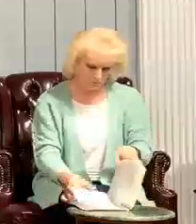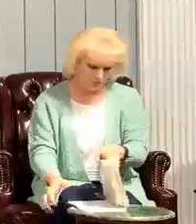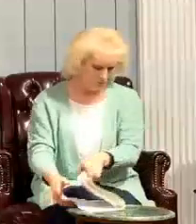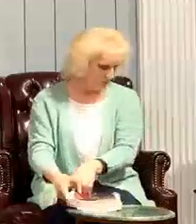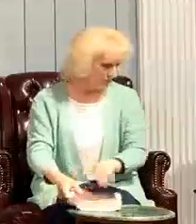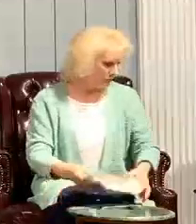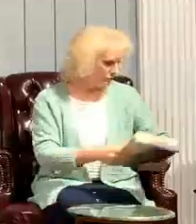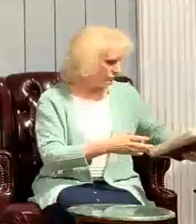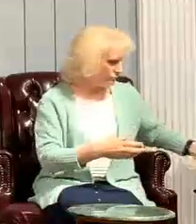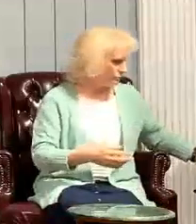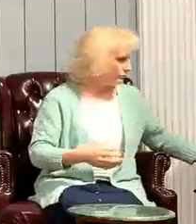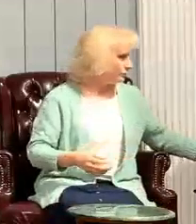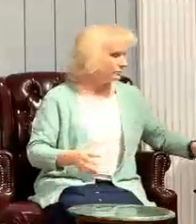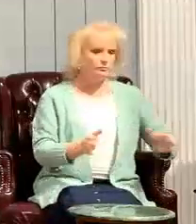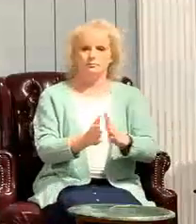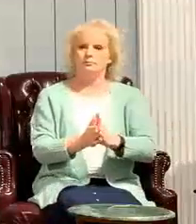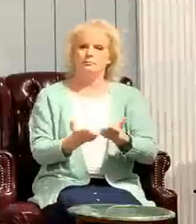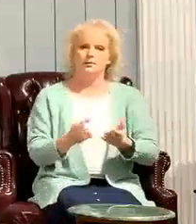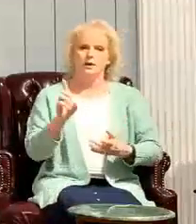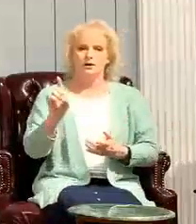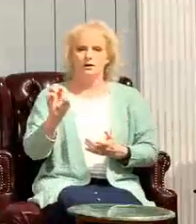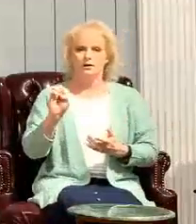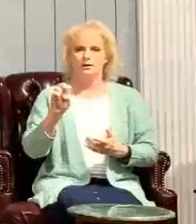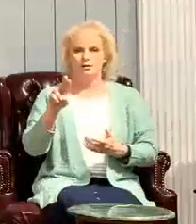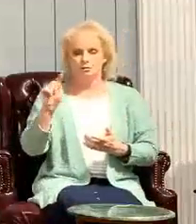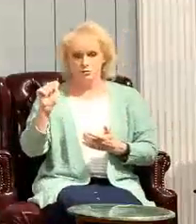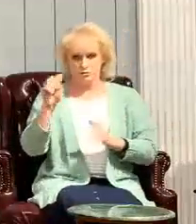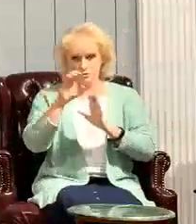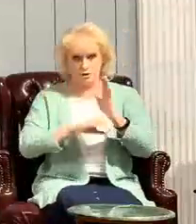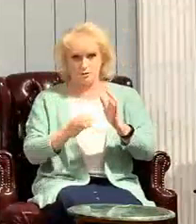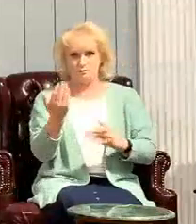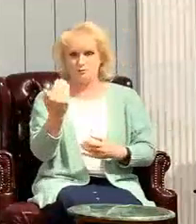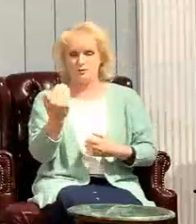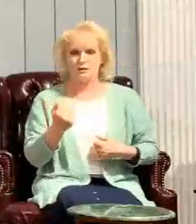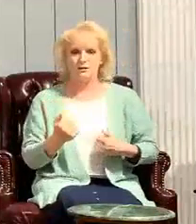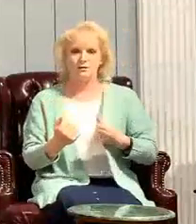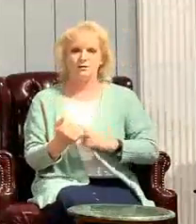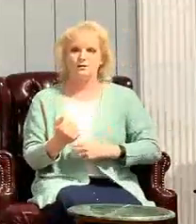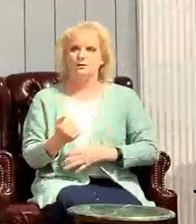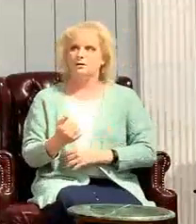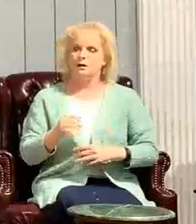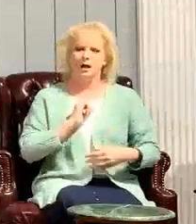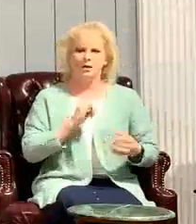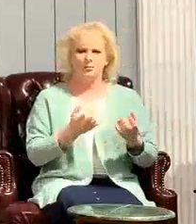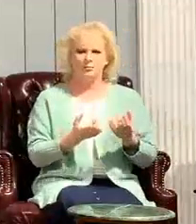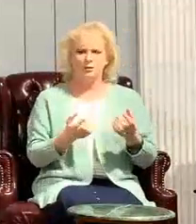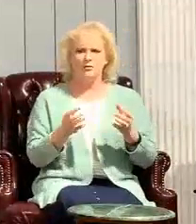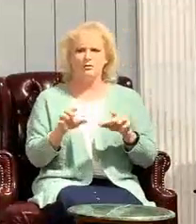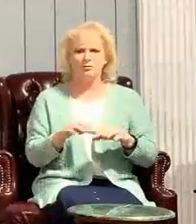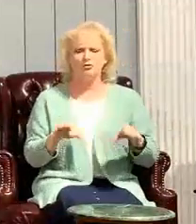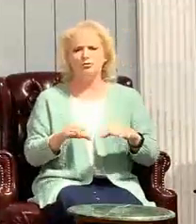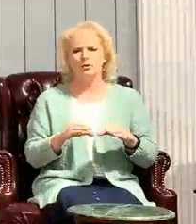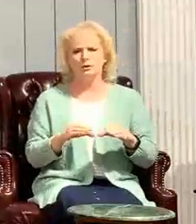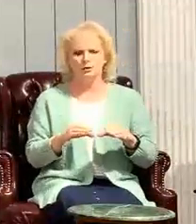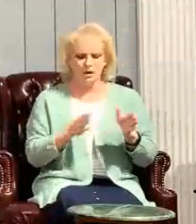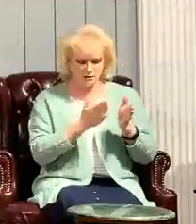Bibles this morning, book of Deuteronomy, chapter number 15. Deuteronomy, chapter number 15. I've been doing this